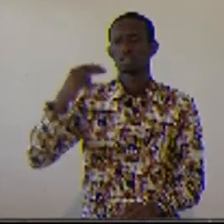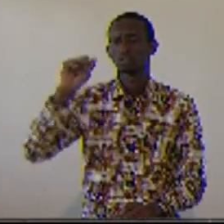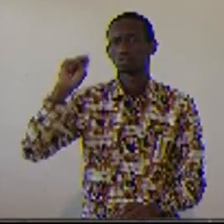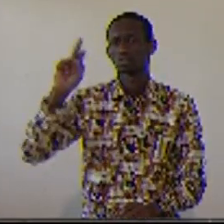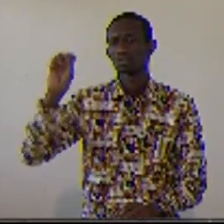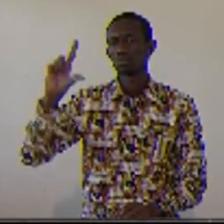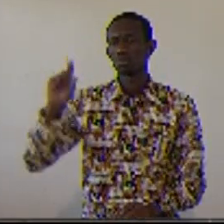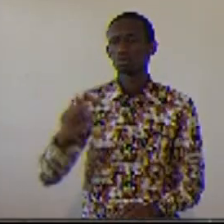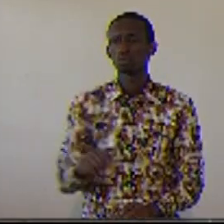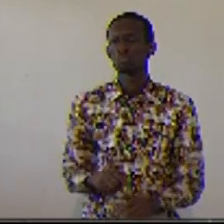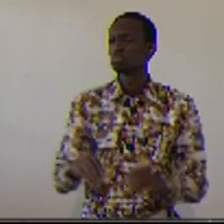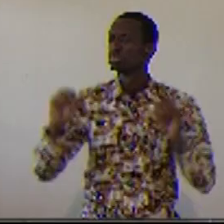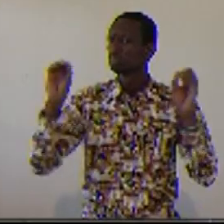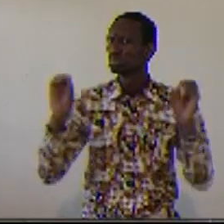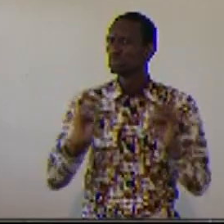not undergo